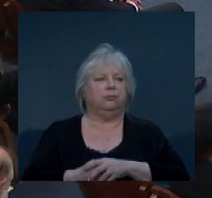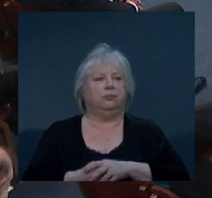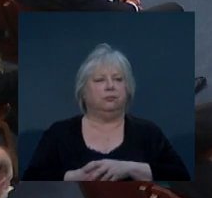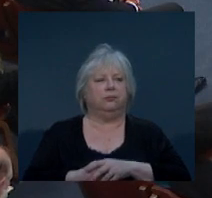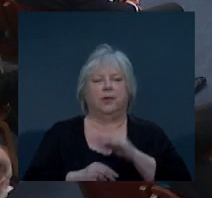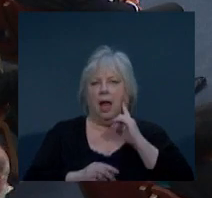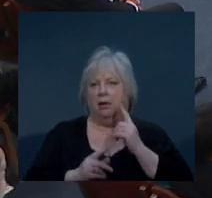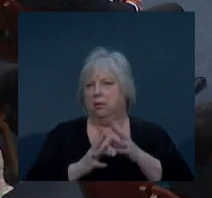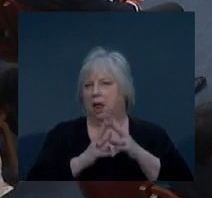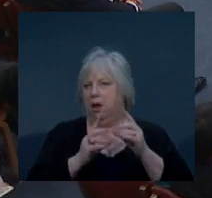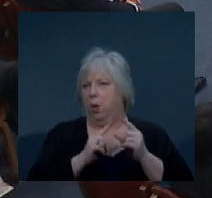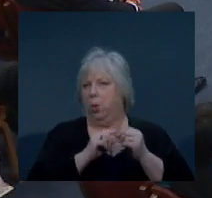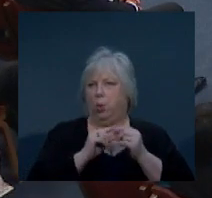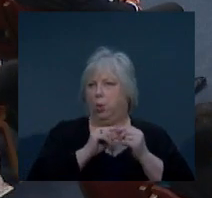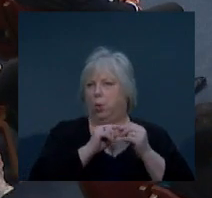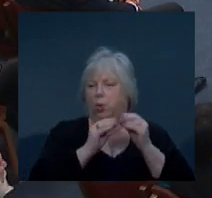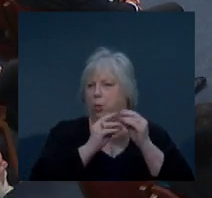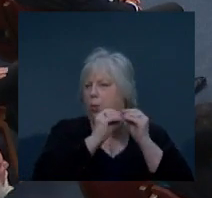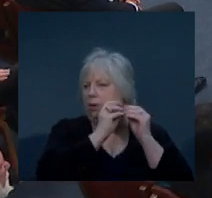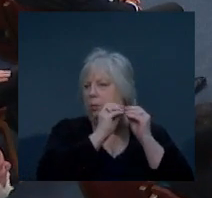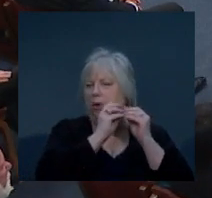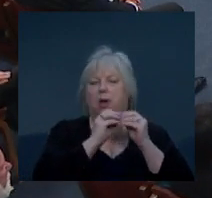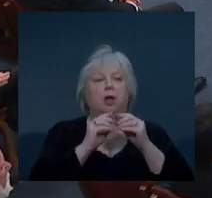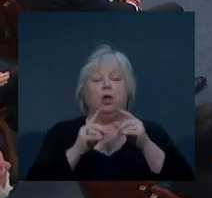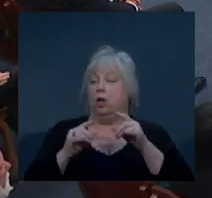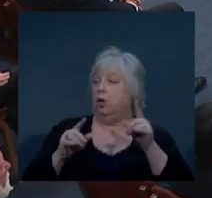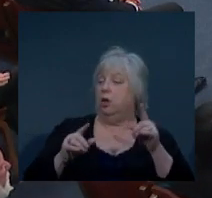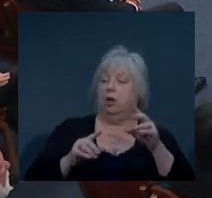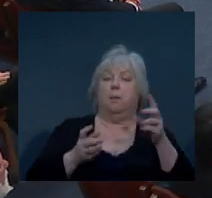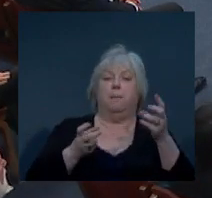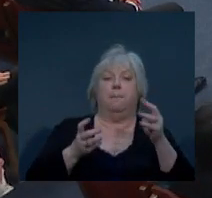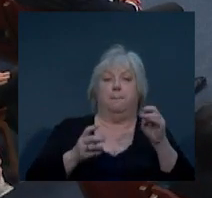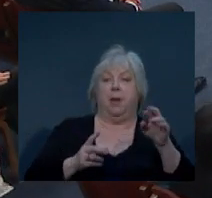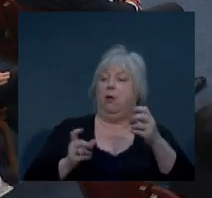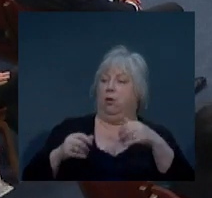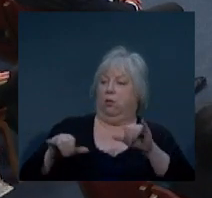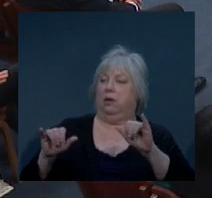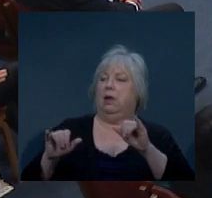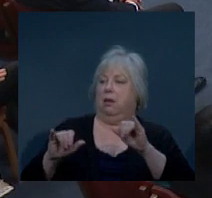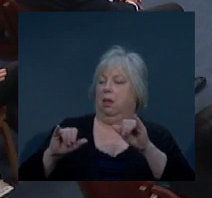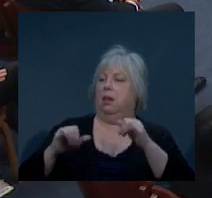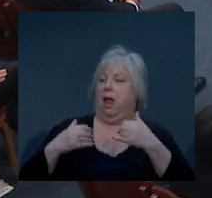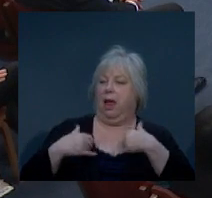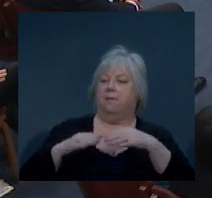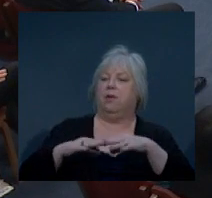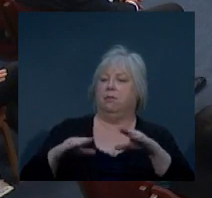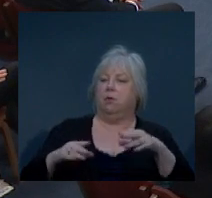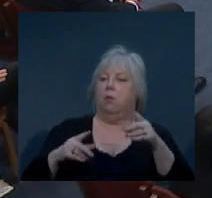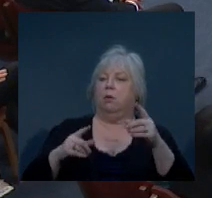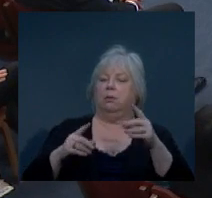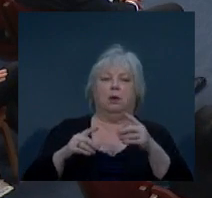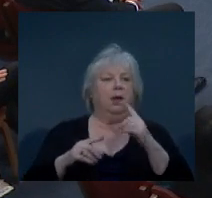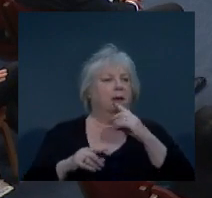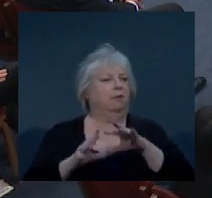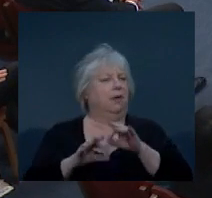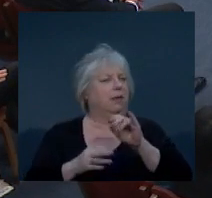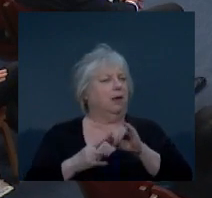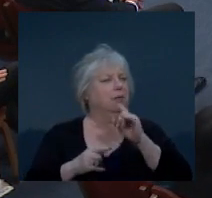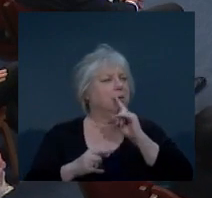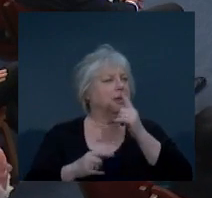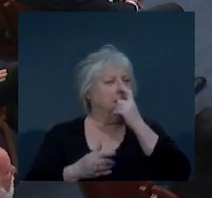heard a lot of whispering. You still have the floor, Director Richardson. Thank you, Mayor. I just find that really interesting